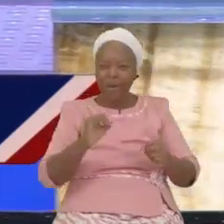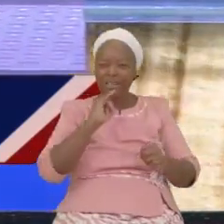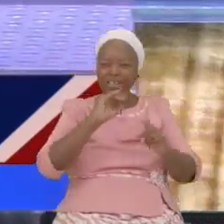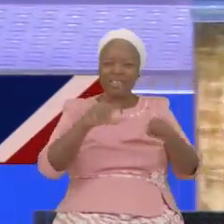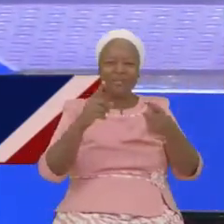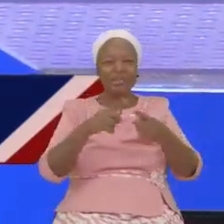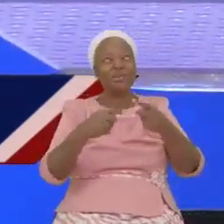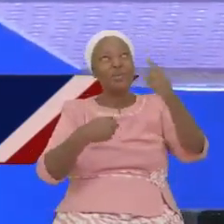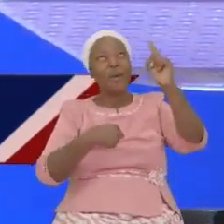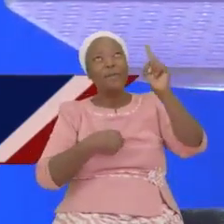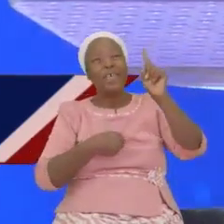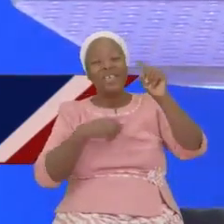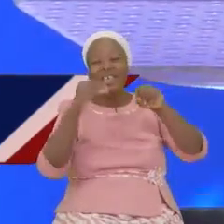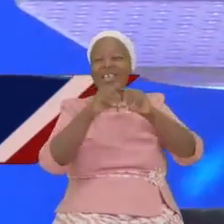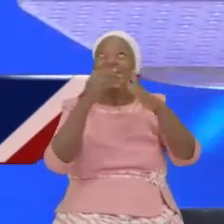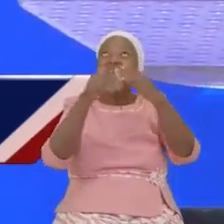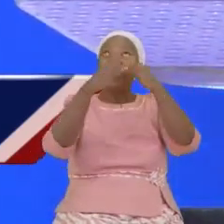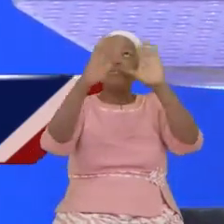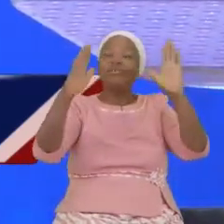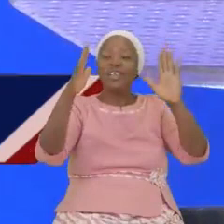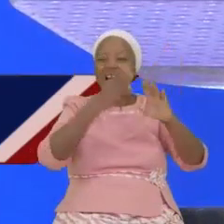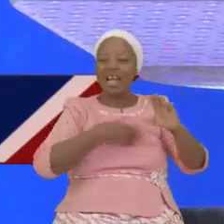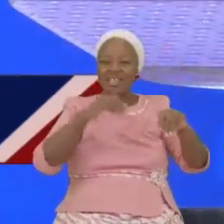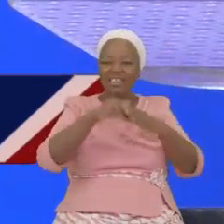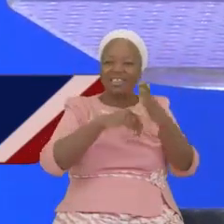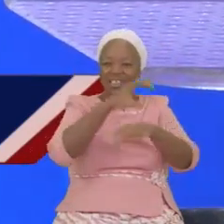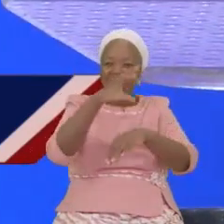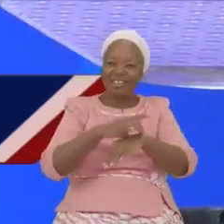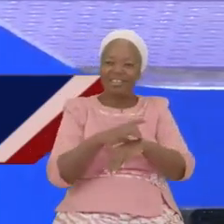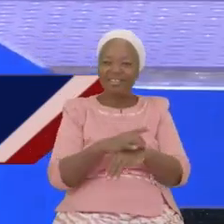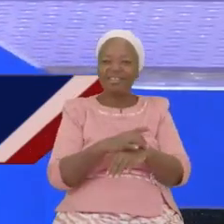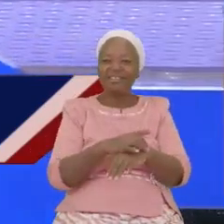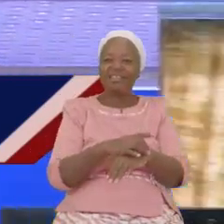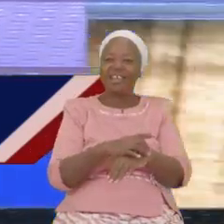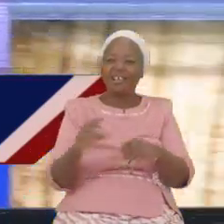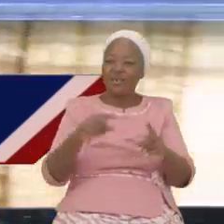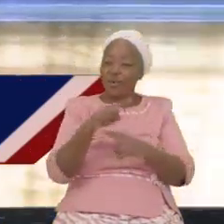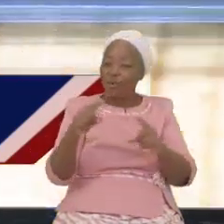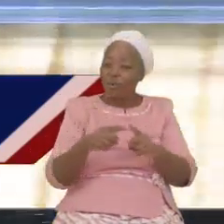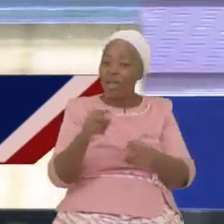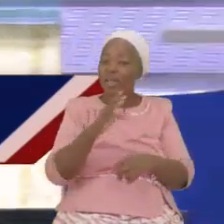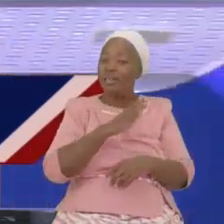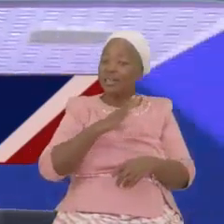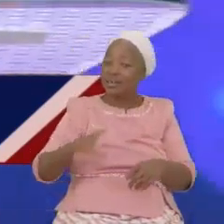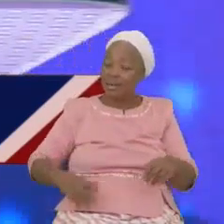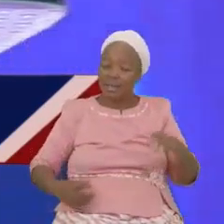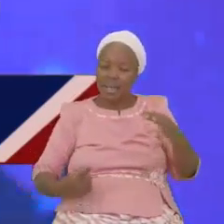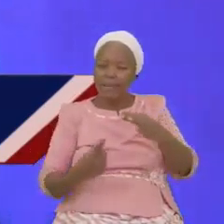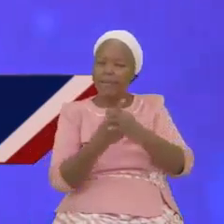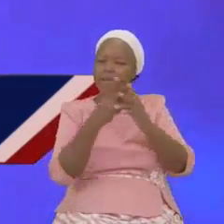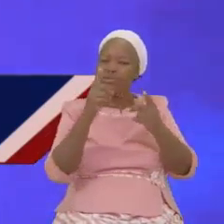me in heaven and in earth. When Christ appears to